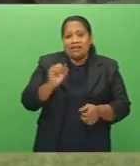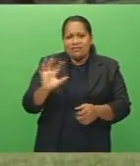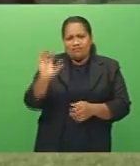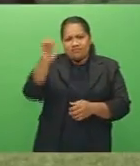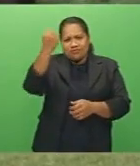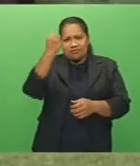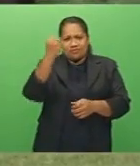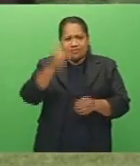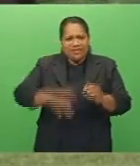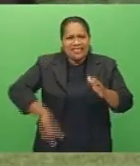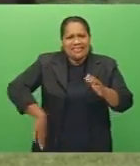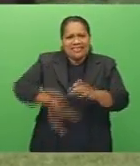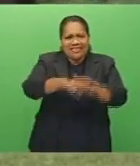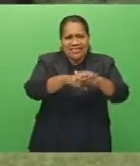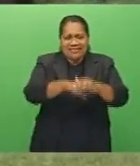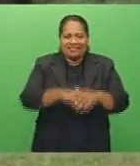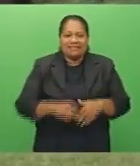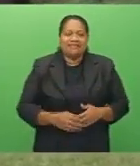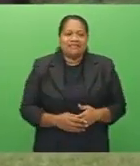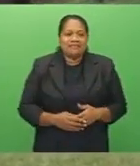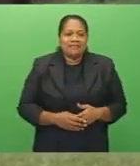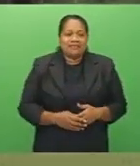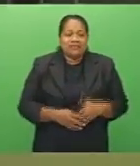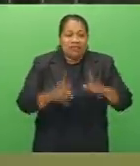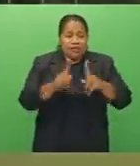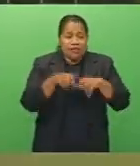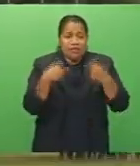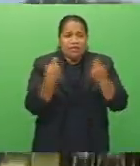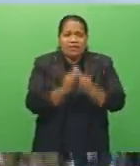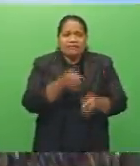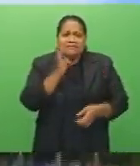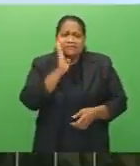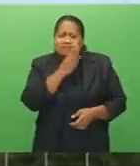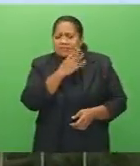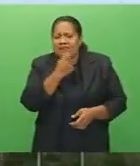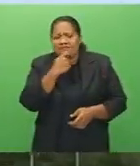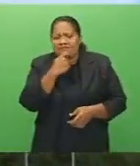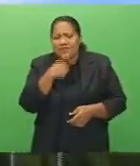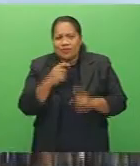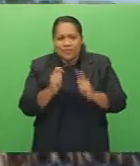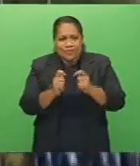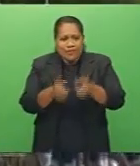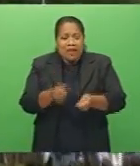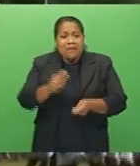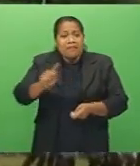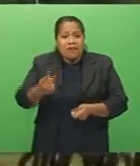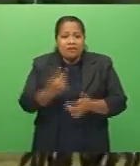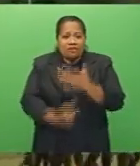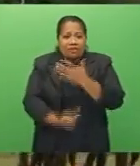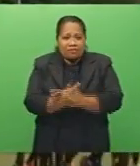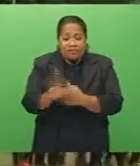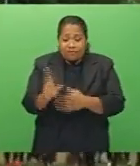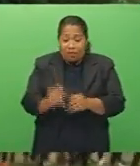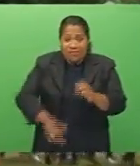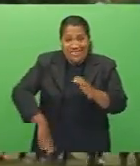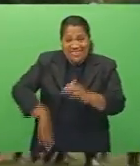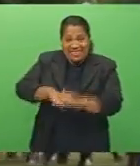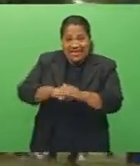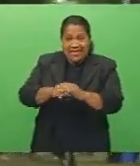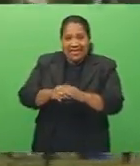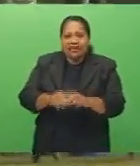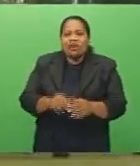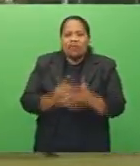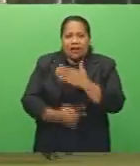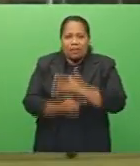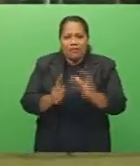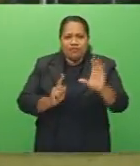Selatonga. The visiting team missed out on a few tries, however managed to gain 3 points from the penalty kick to fullback